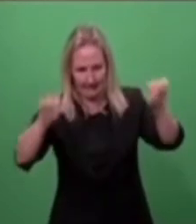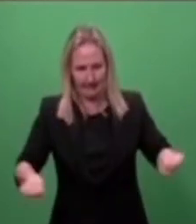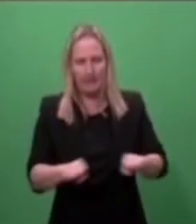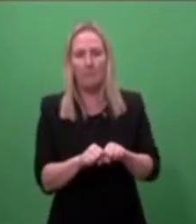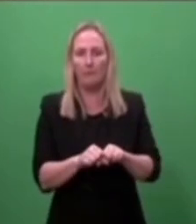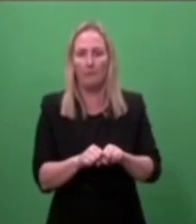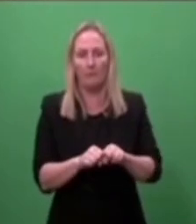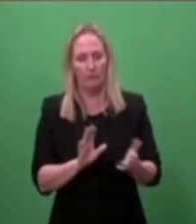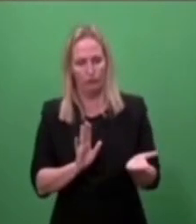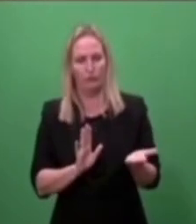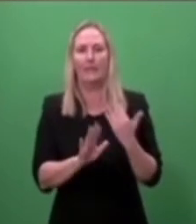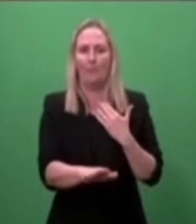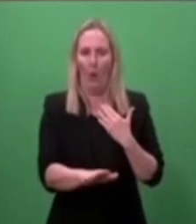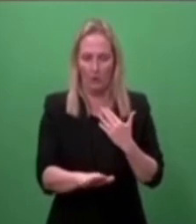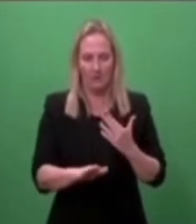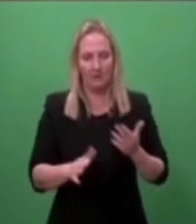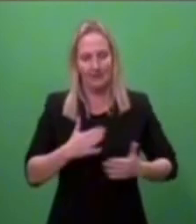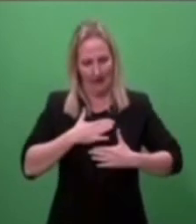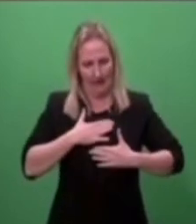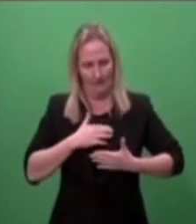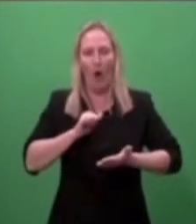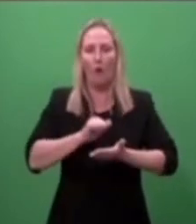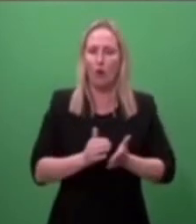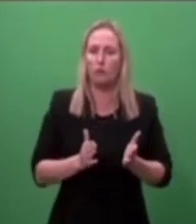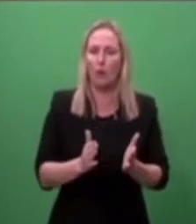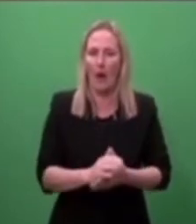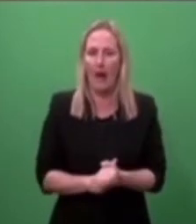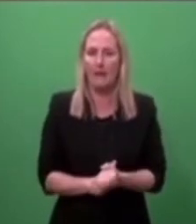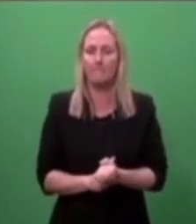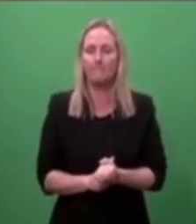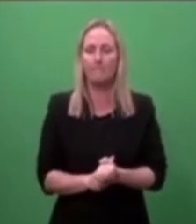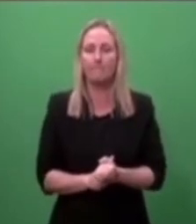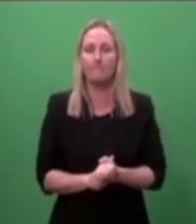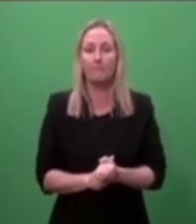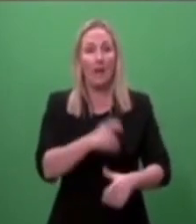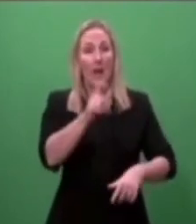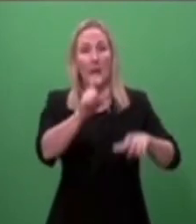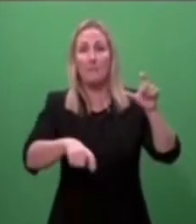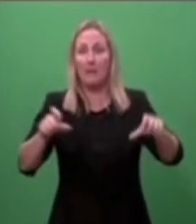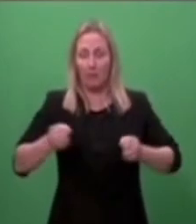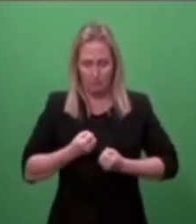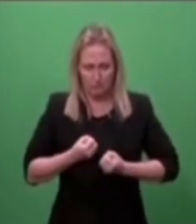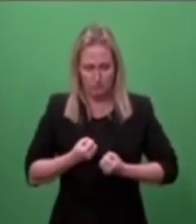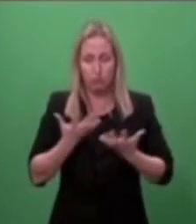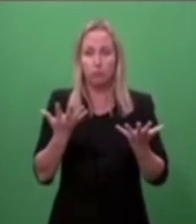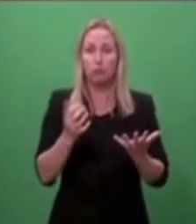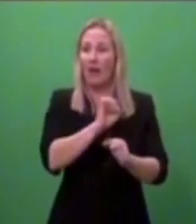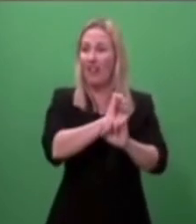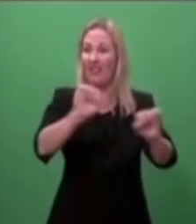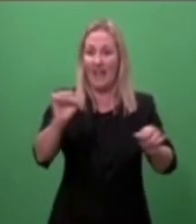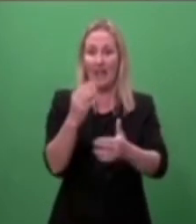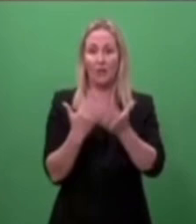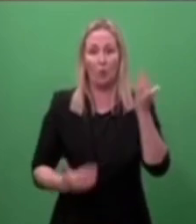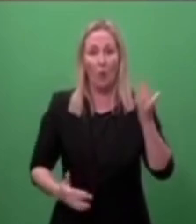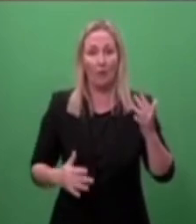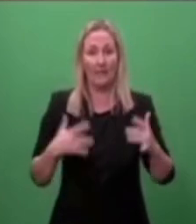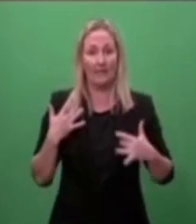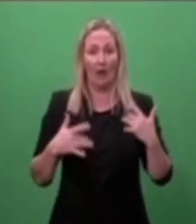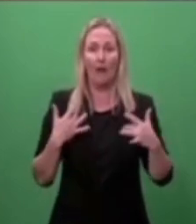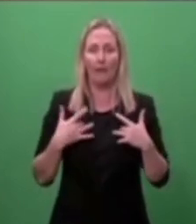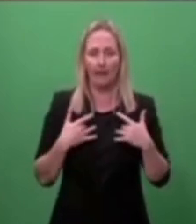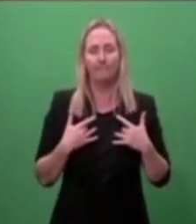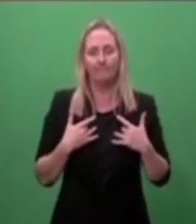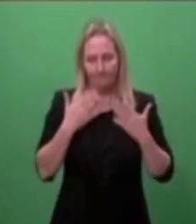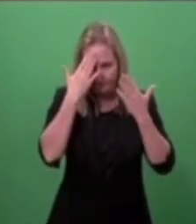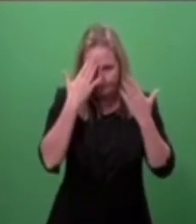way. I commend the courage of those who came forward about their abuse, despite being silenced